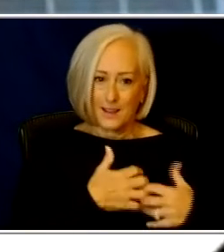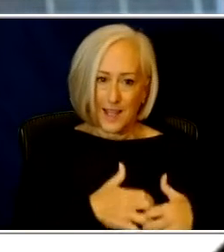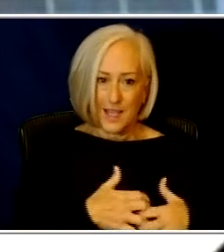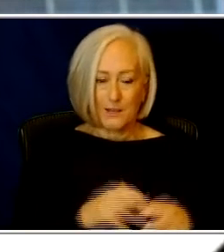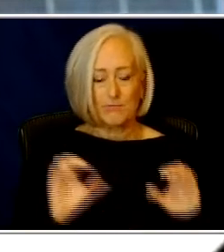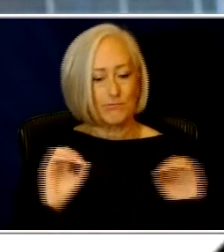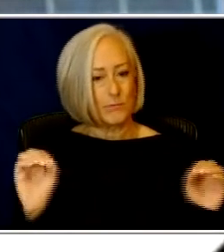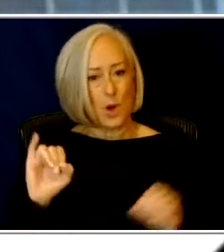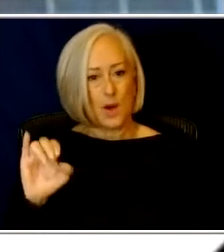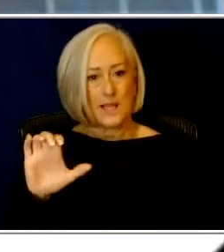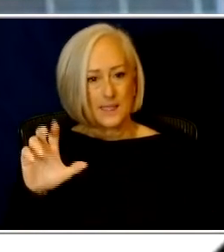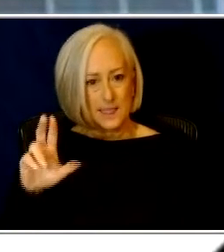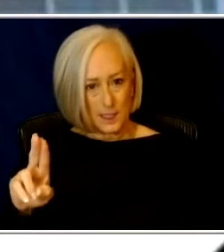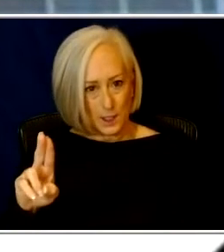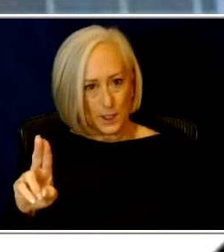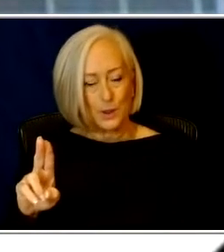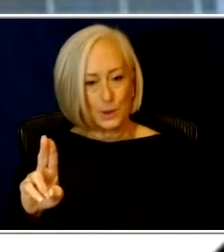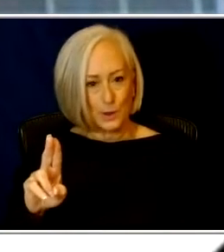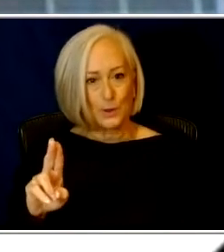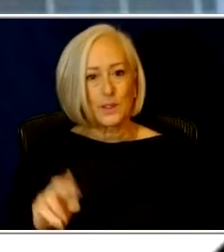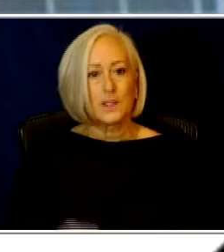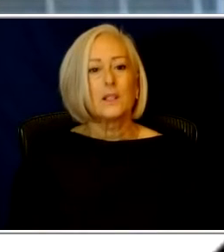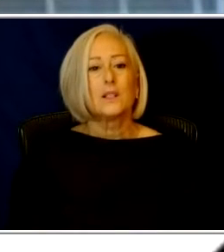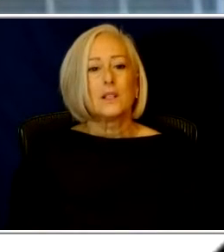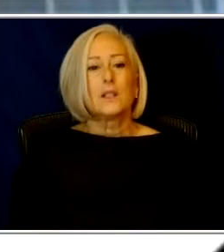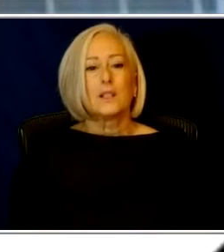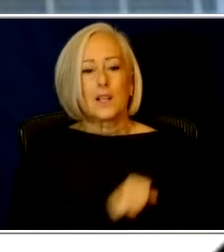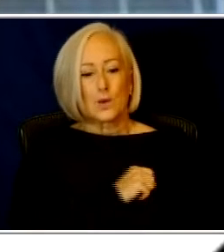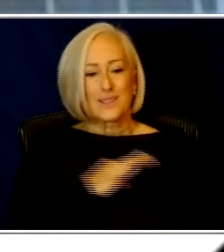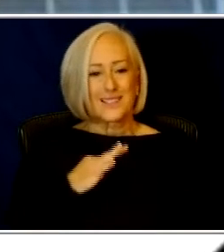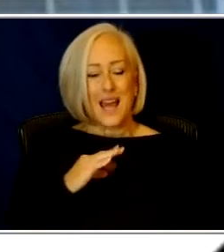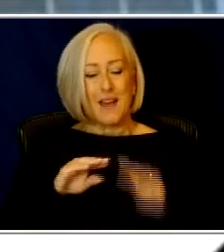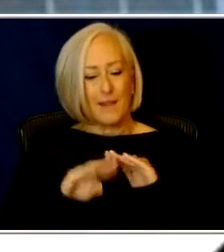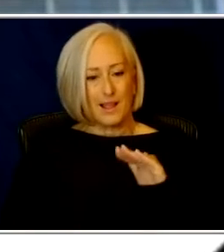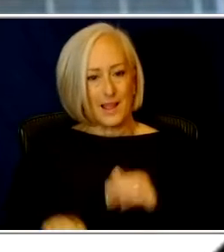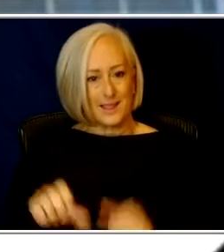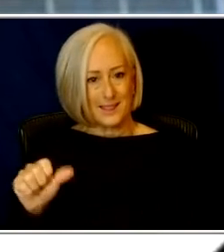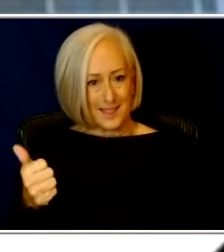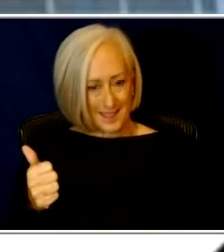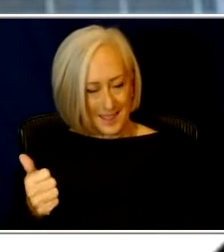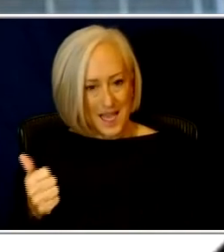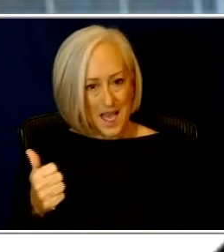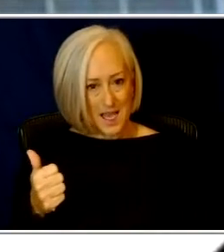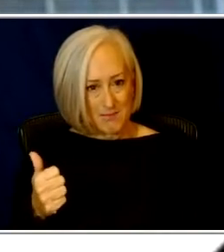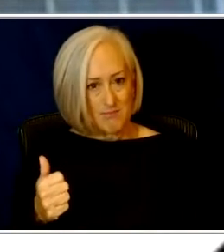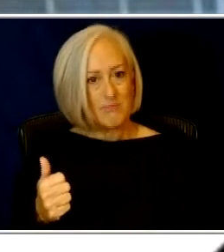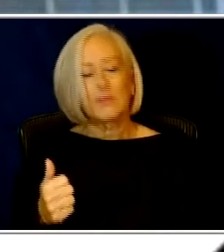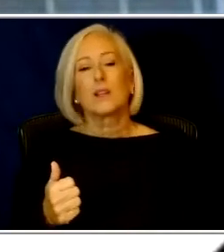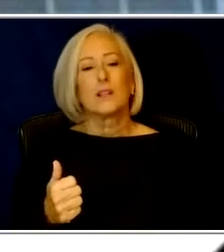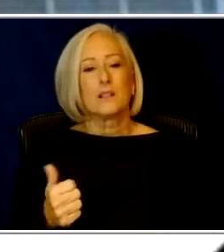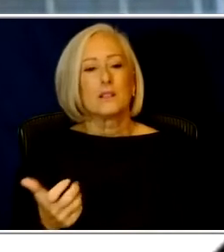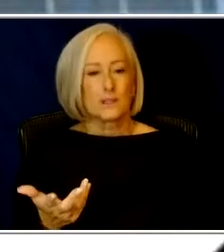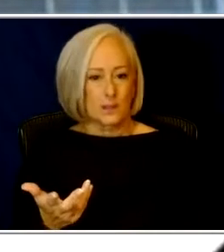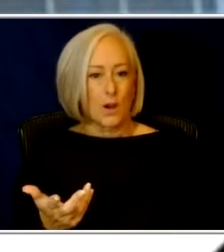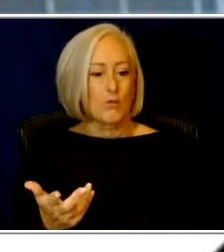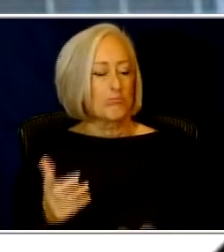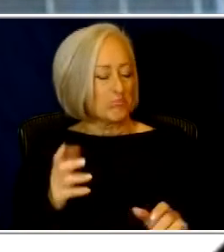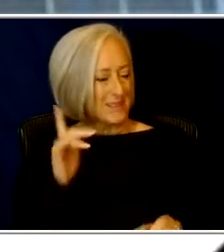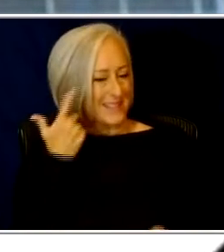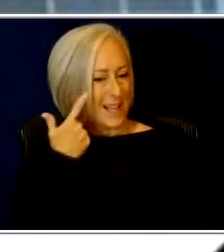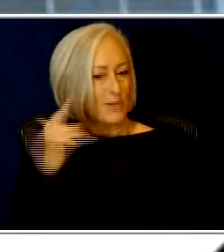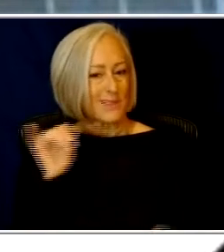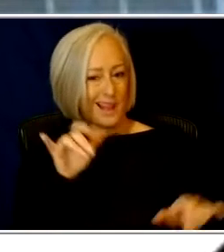we're single digits with regards to our staff that are out as well. So those are all, virtually an identical scenario. This is